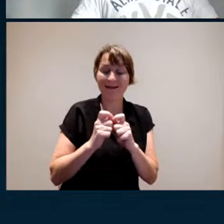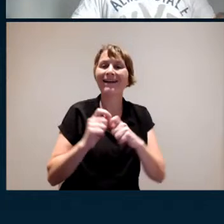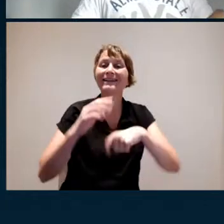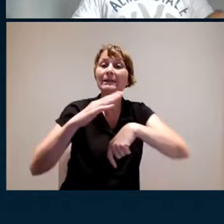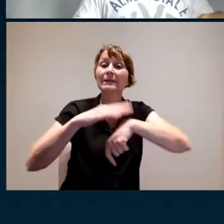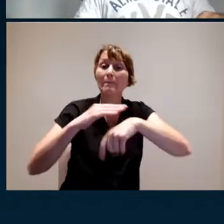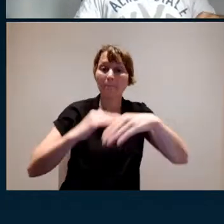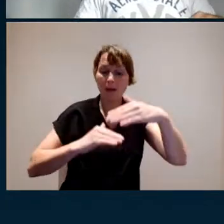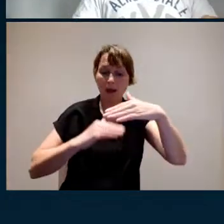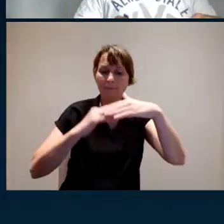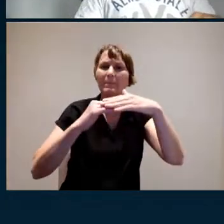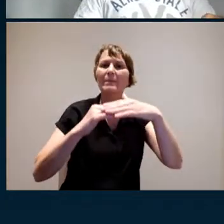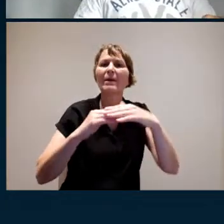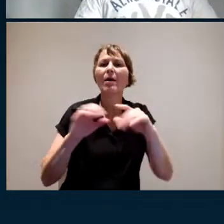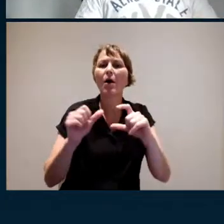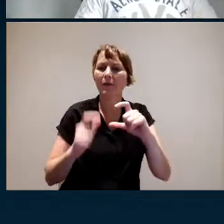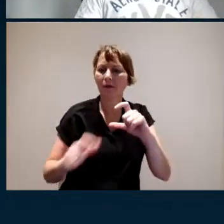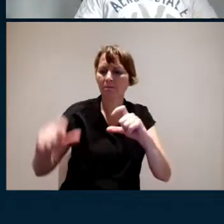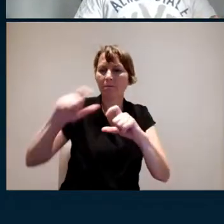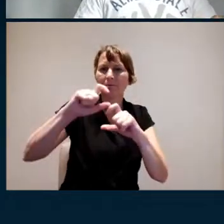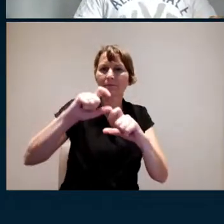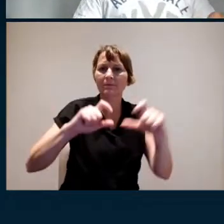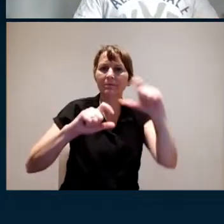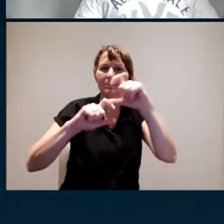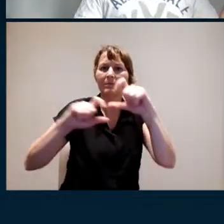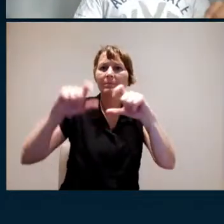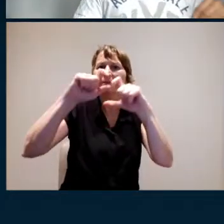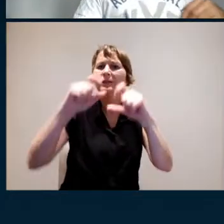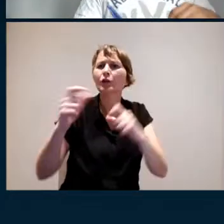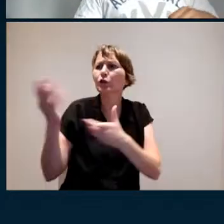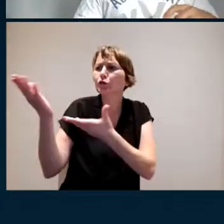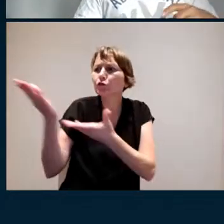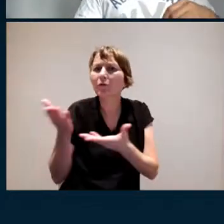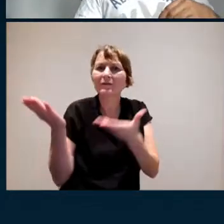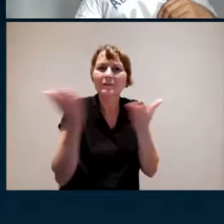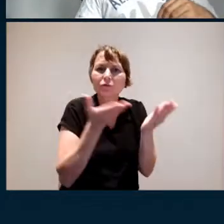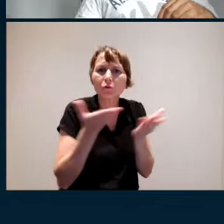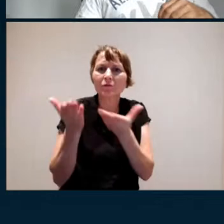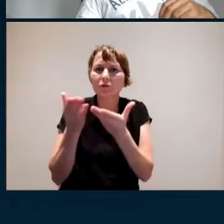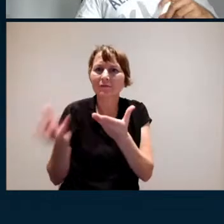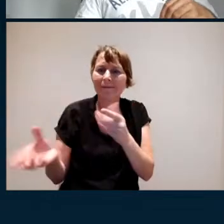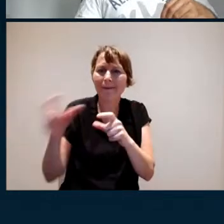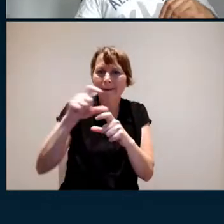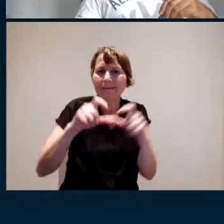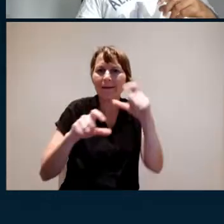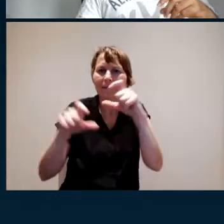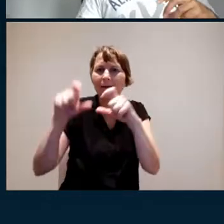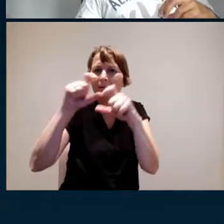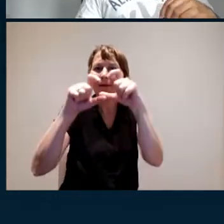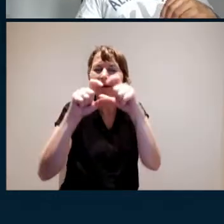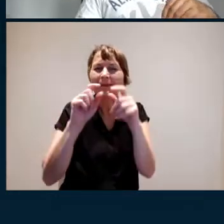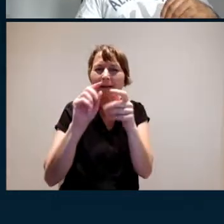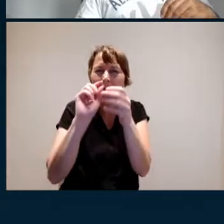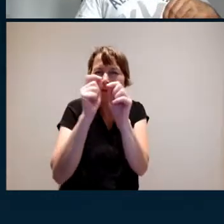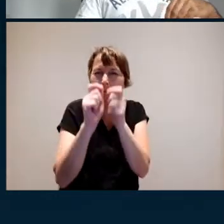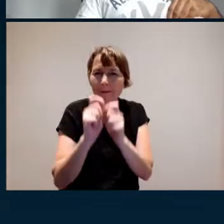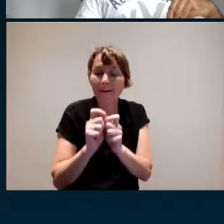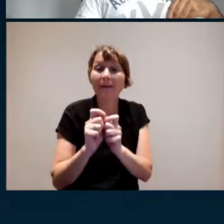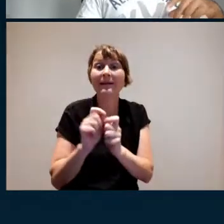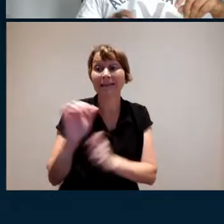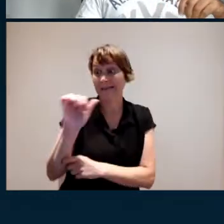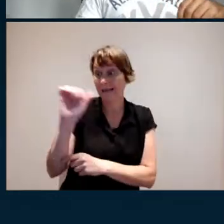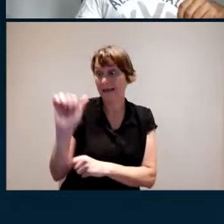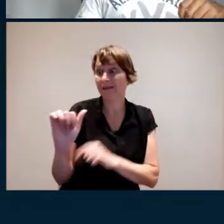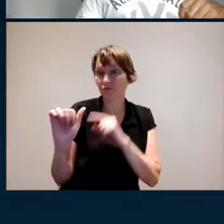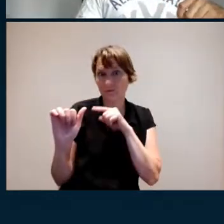Azure services and other nitty-gritty details. And that is where Azure DevOps plays a very crucial role